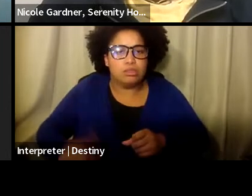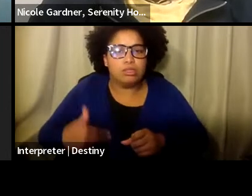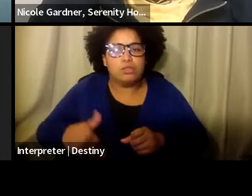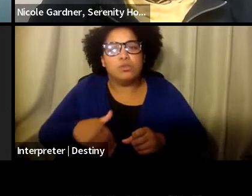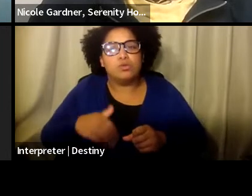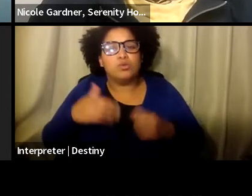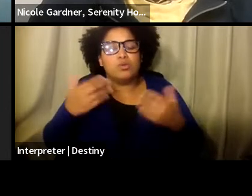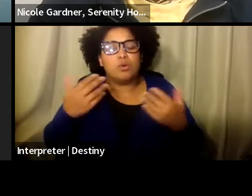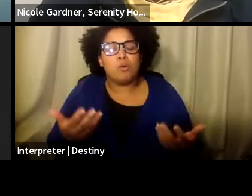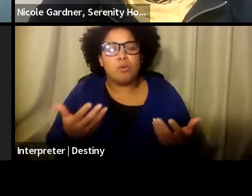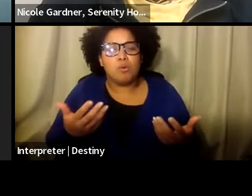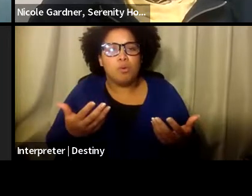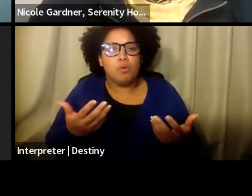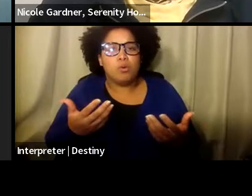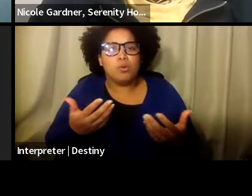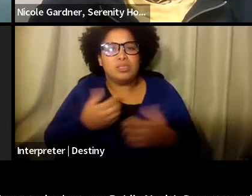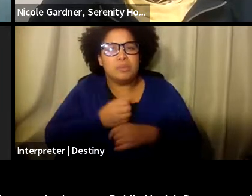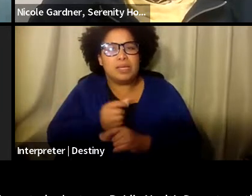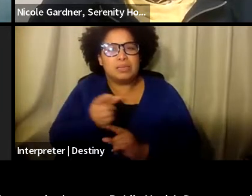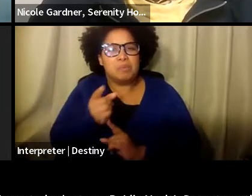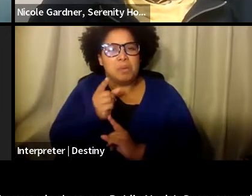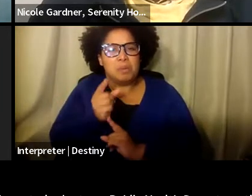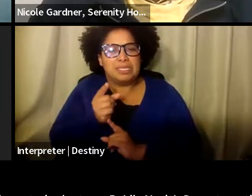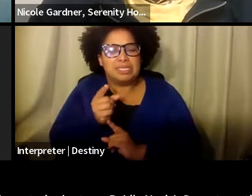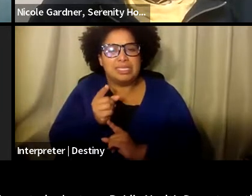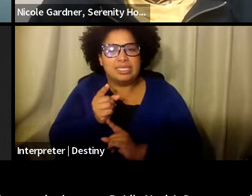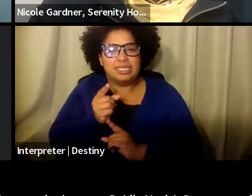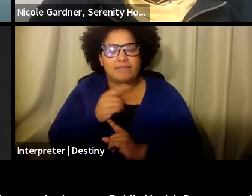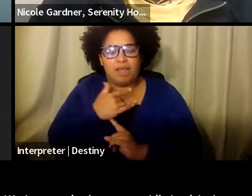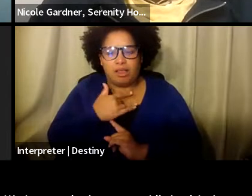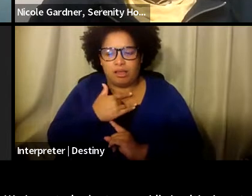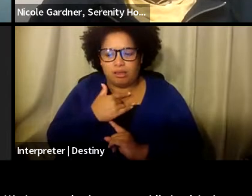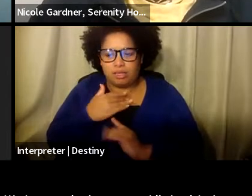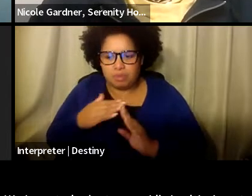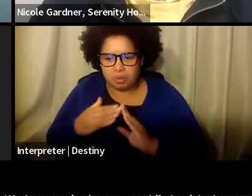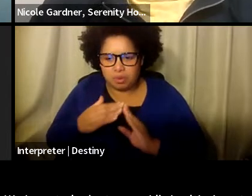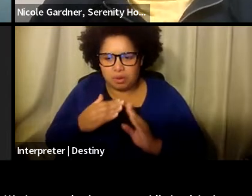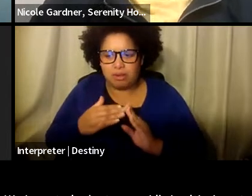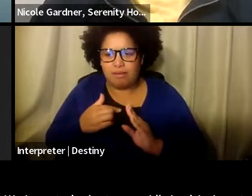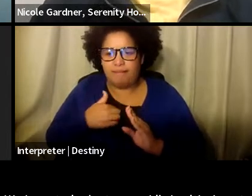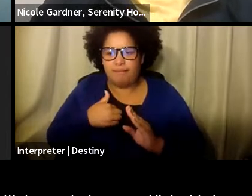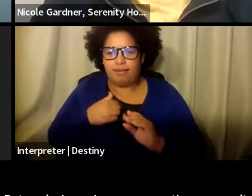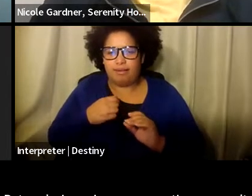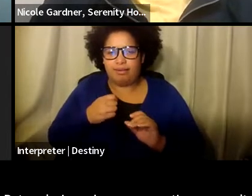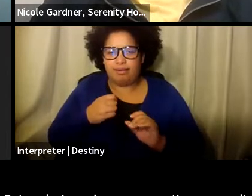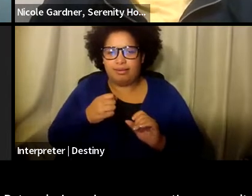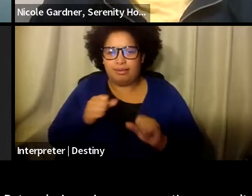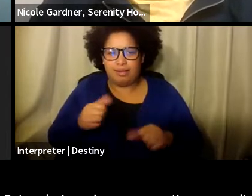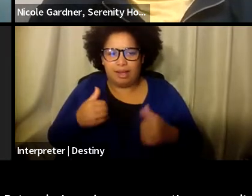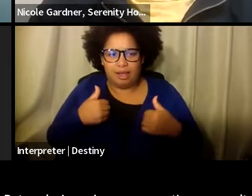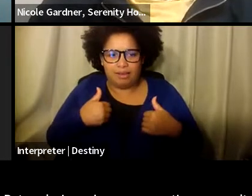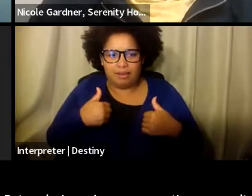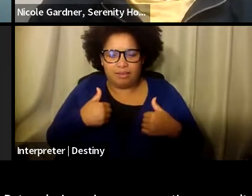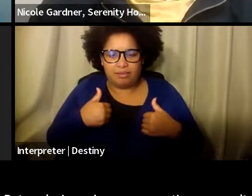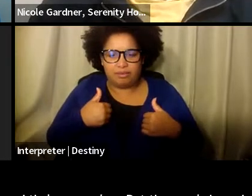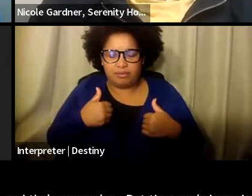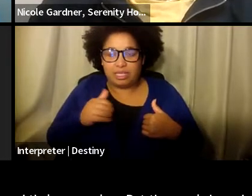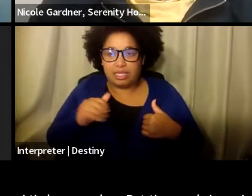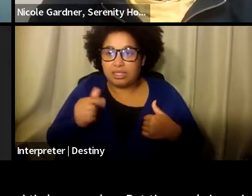create, moments in the sense in community that they could have any, any